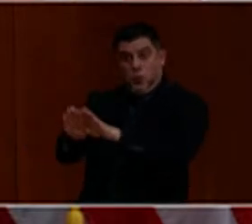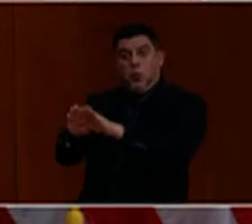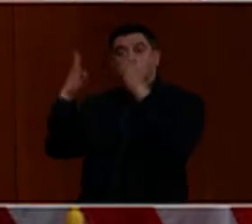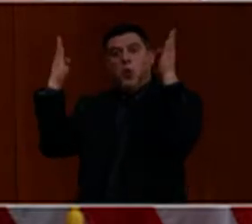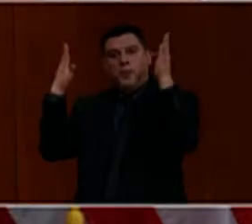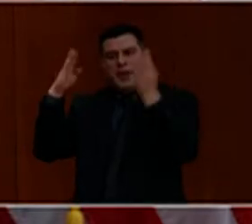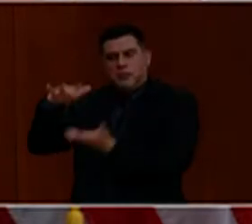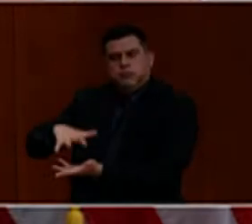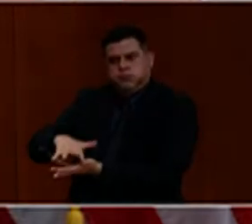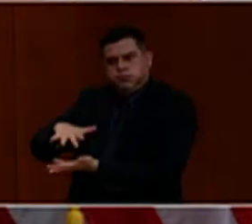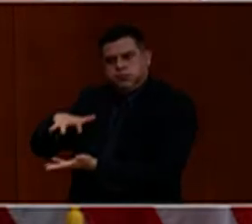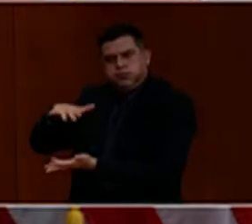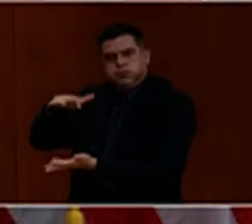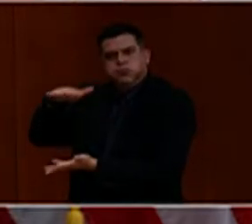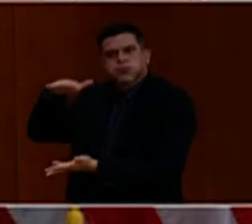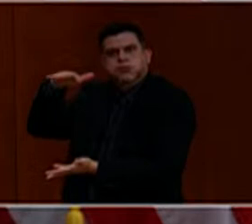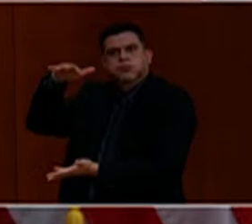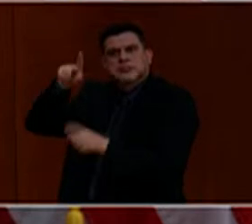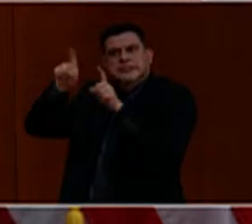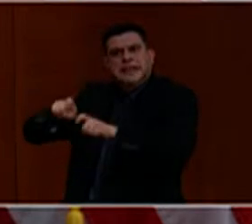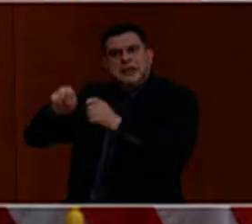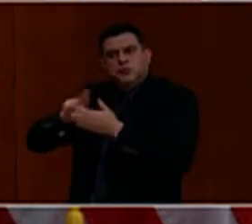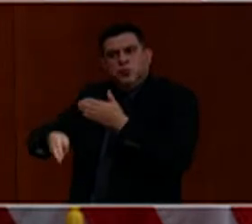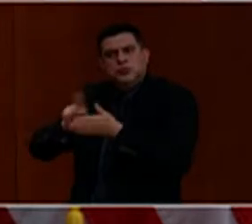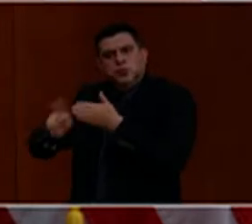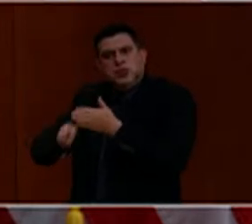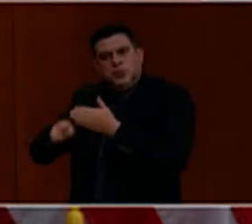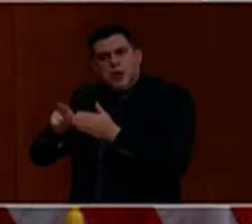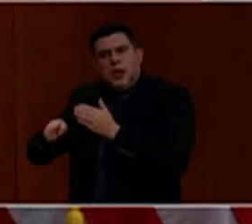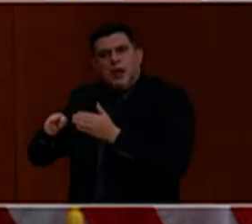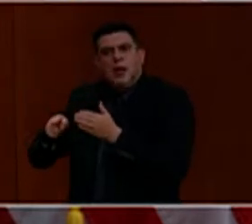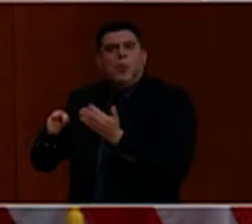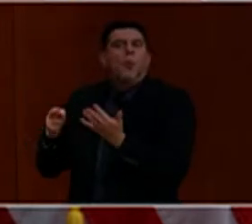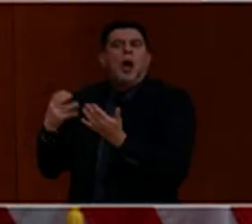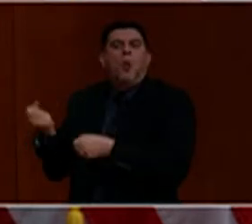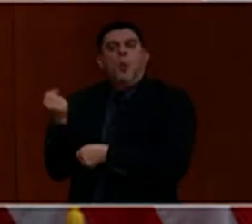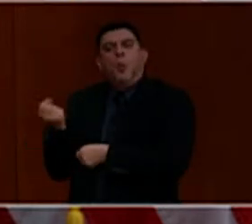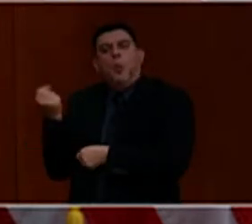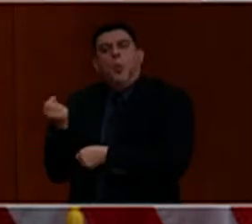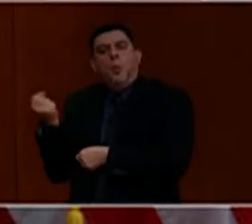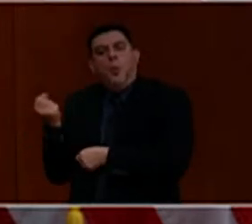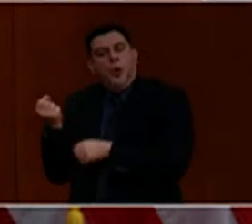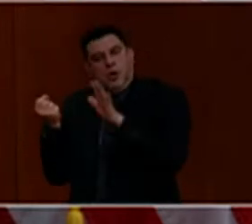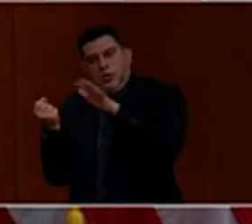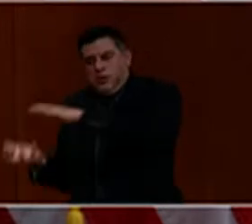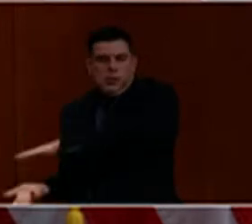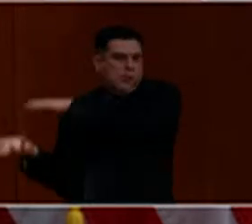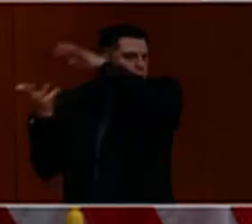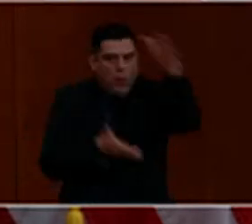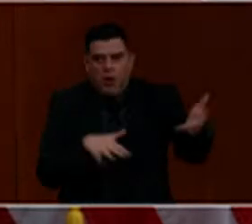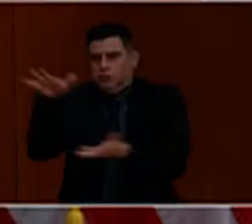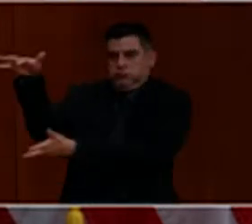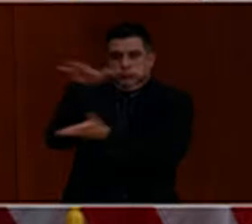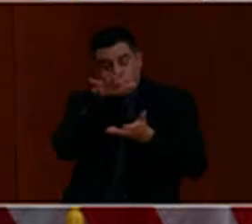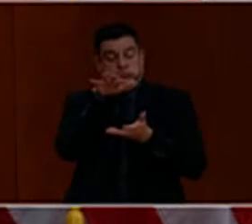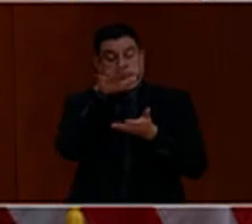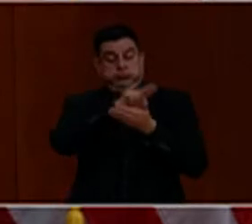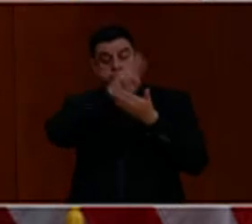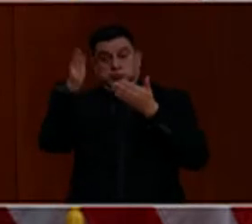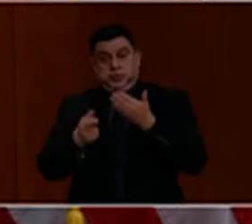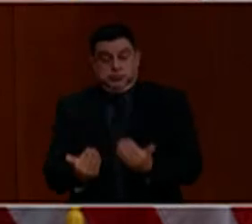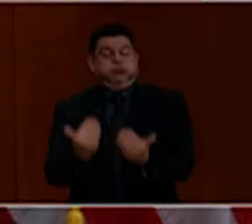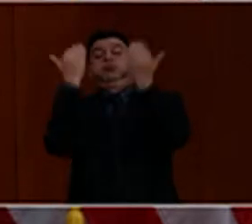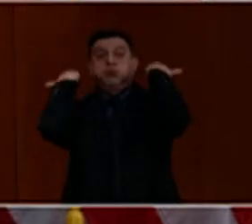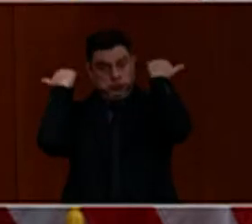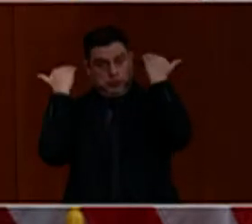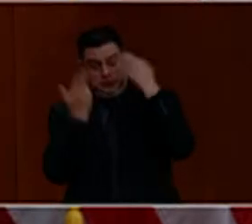14,000 results that were basically dumped yesterday. And many of the, quote, cases were from the end of June and the beginning